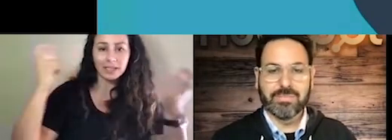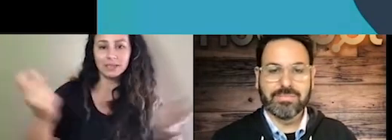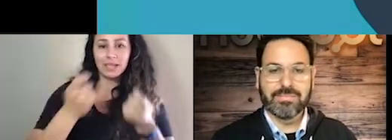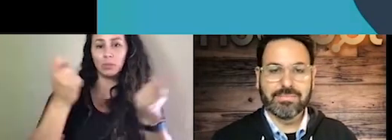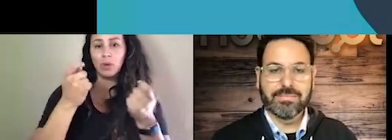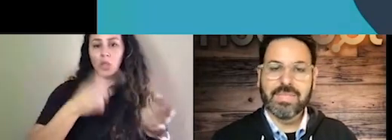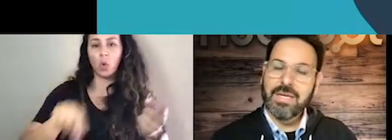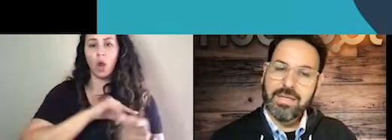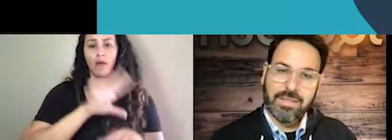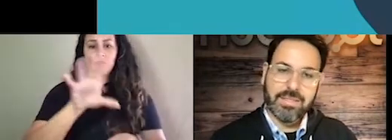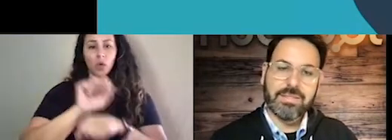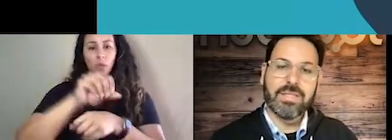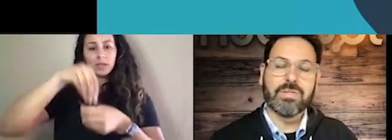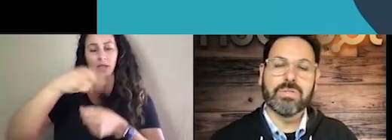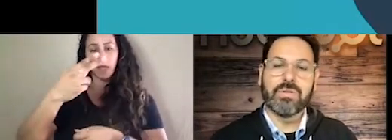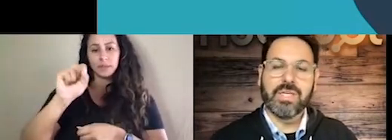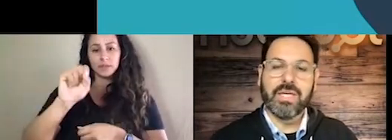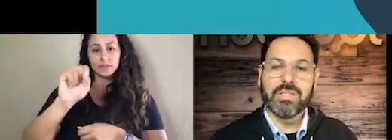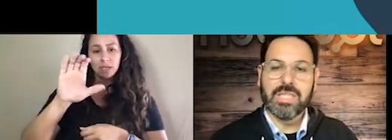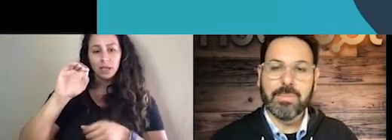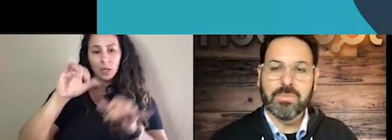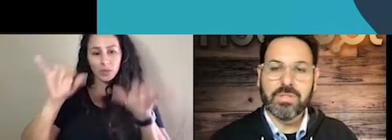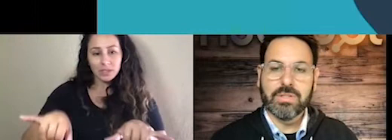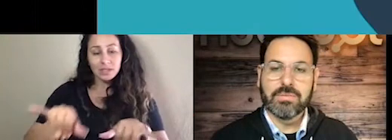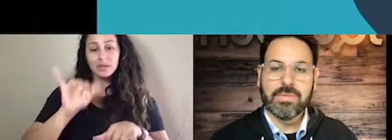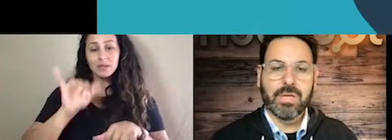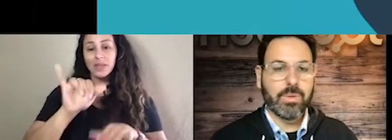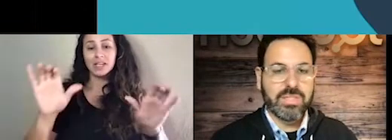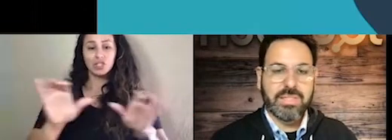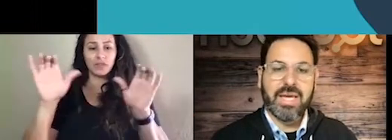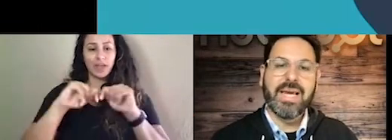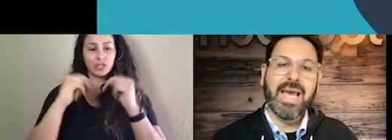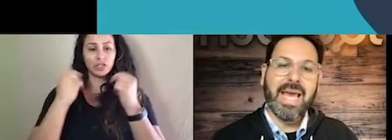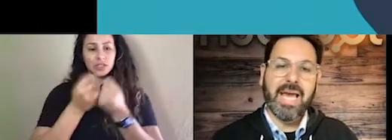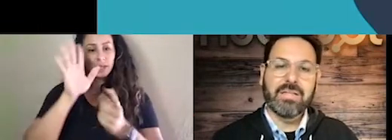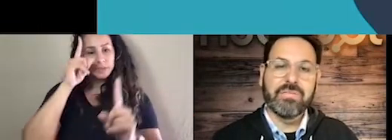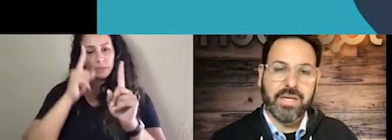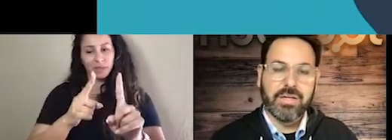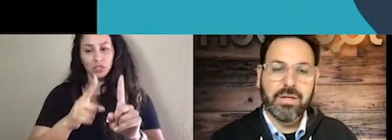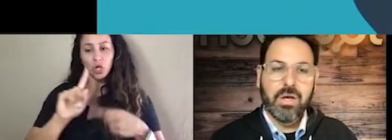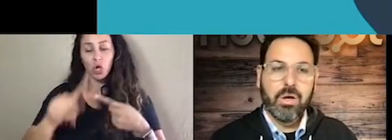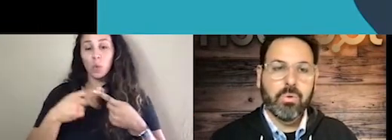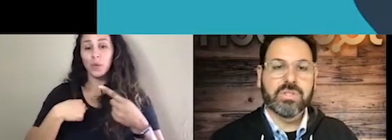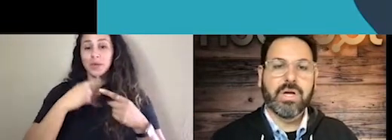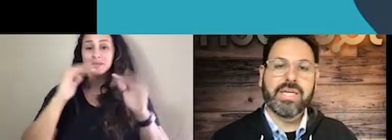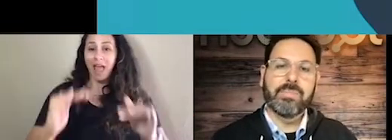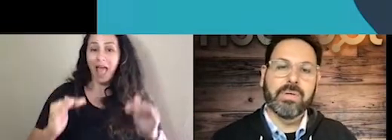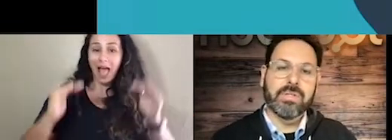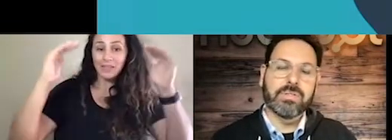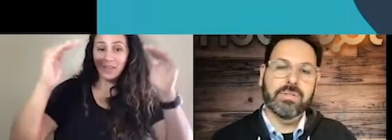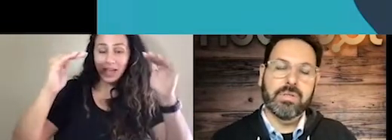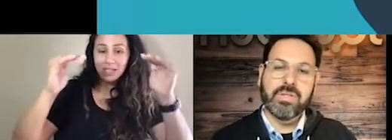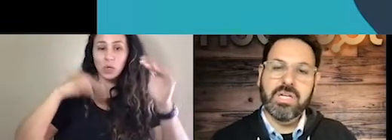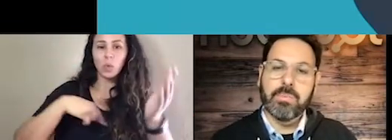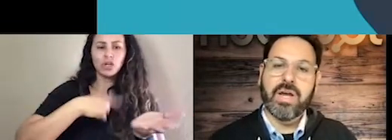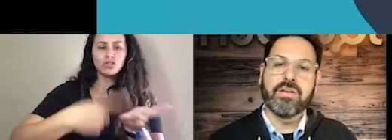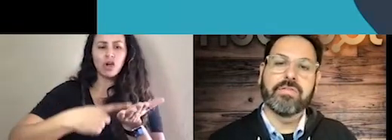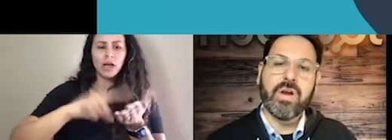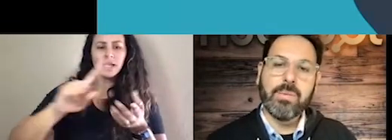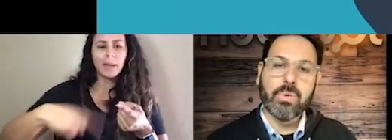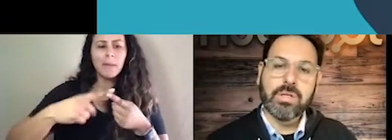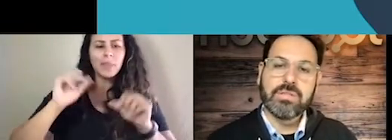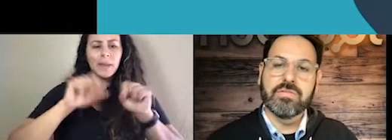ecosystem. This is the certification team's mission. And when we say elevate, what we're talking about is the ability to